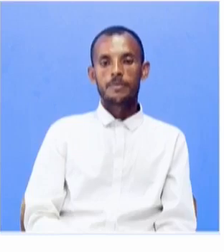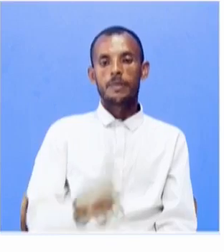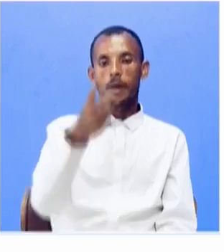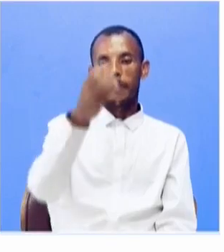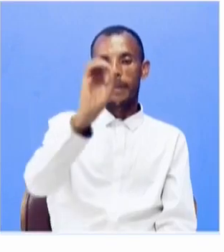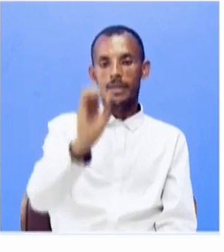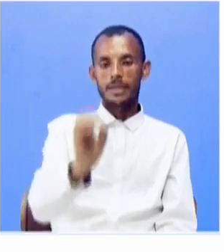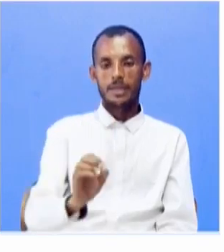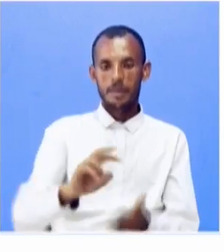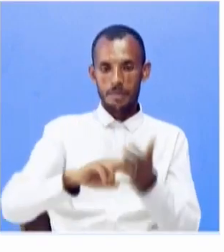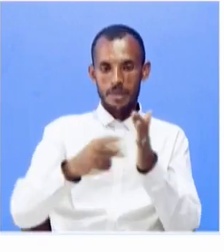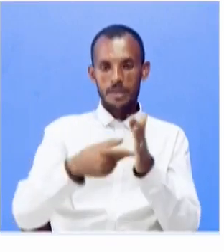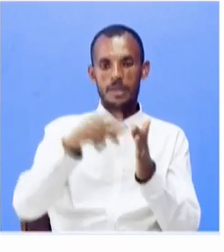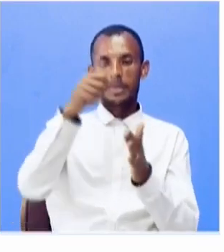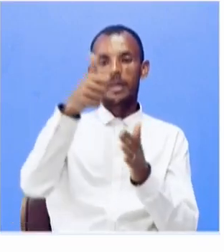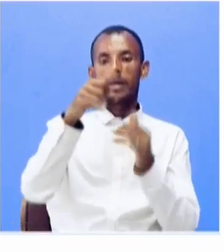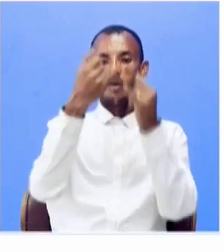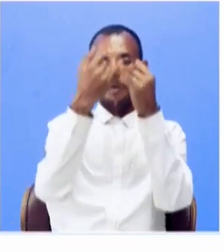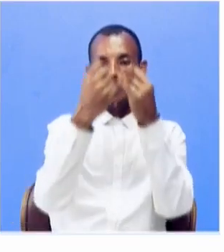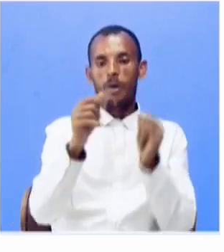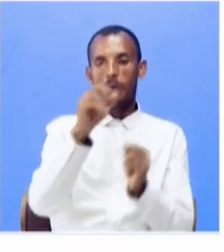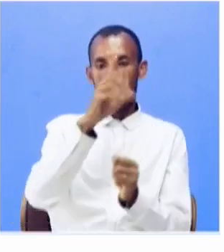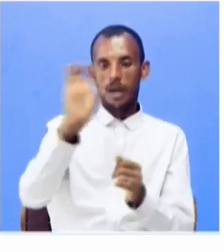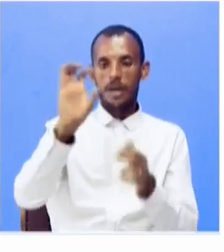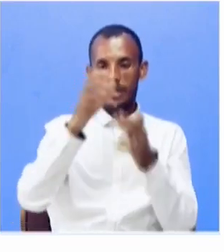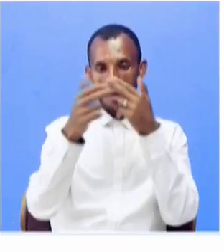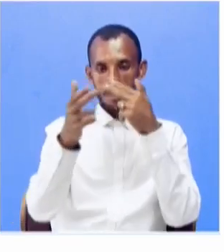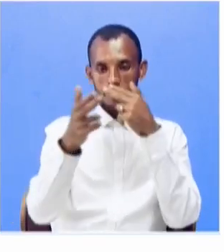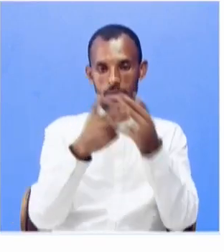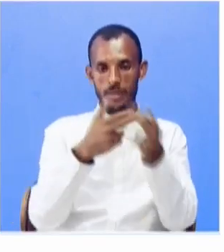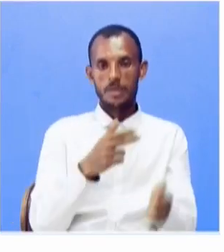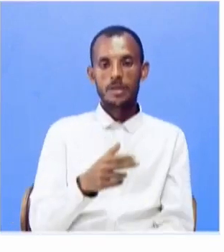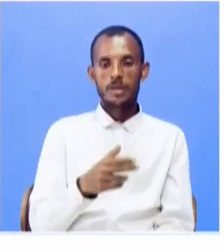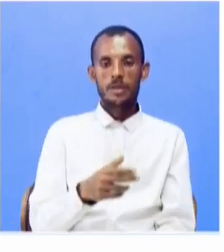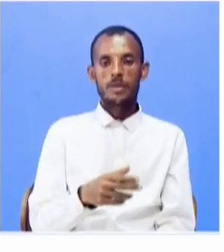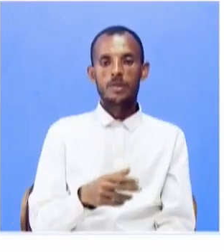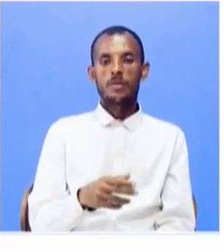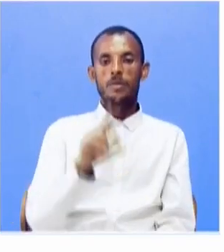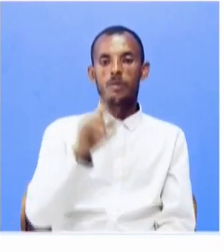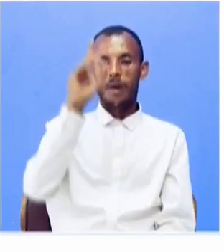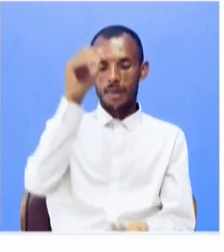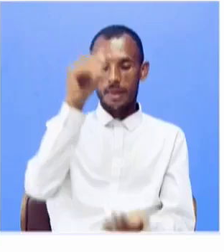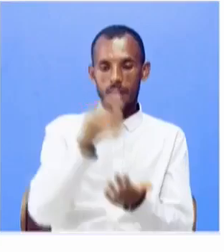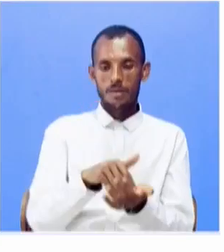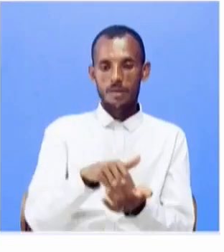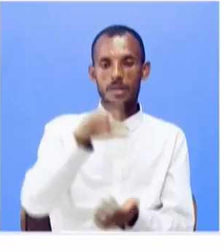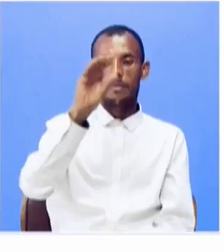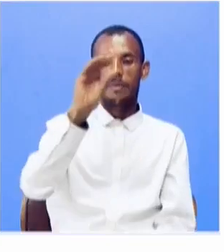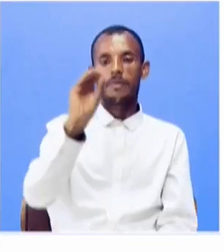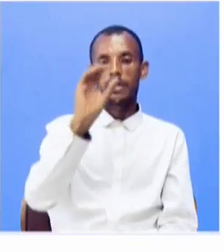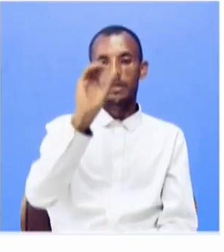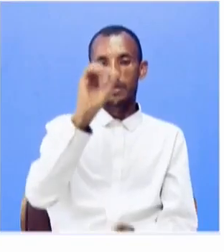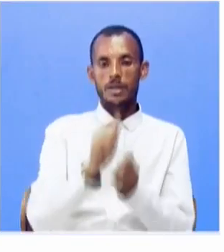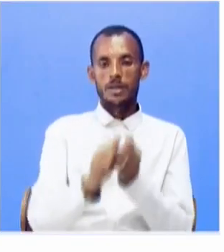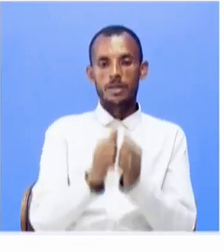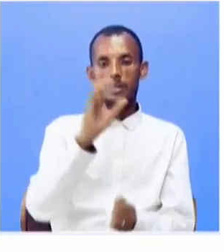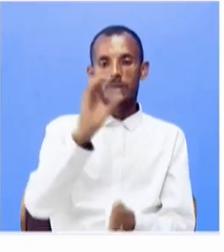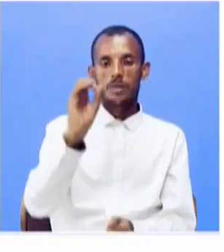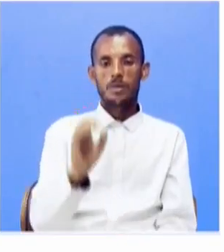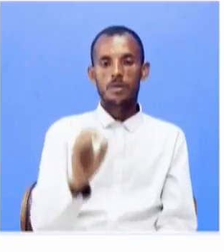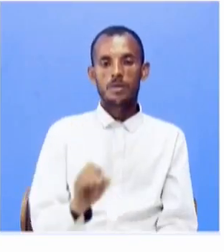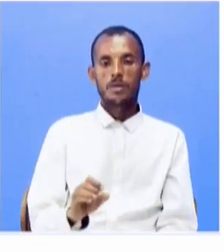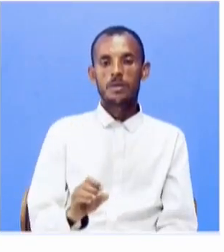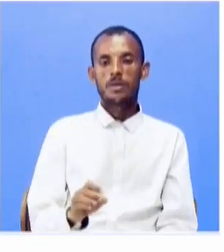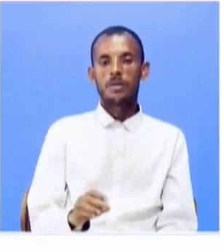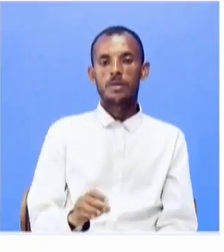10% means 10 over 100 times this one. 0 cancels by 0. This also